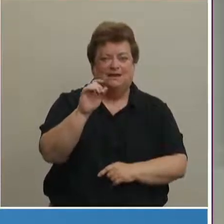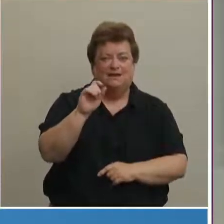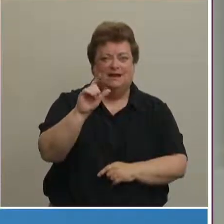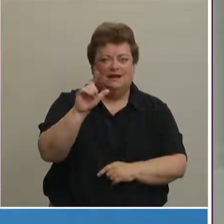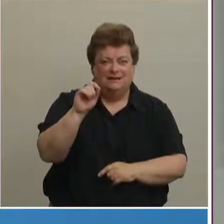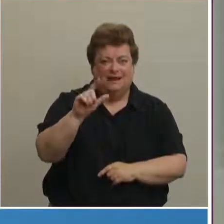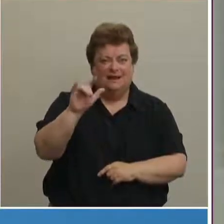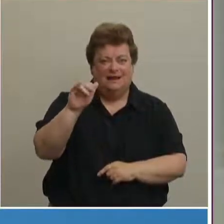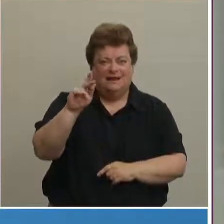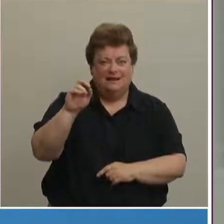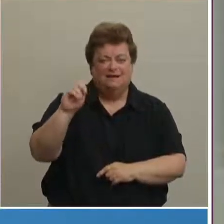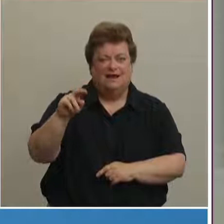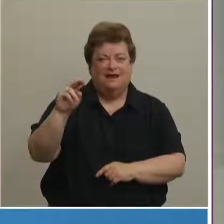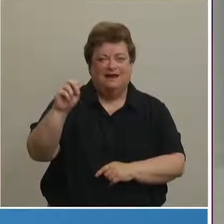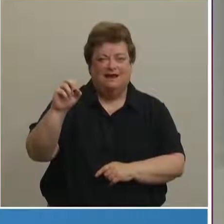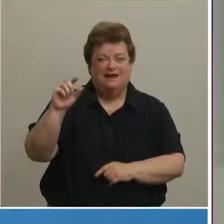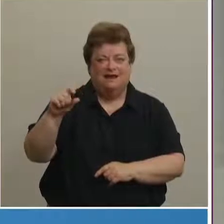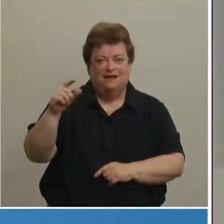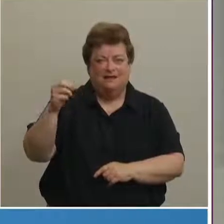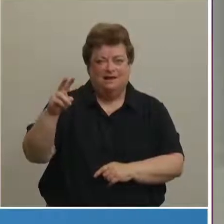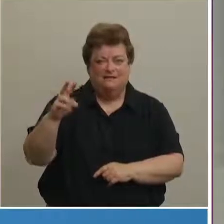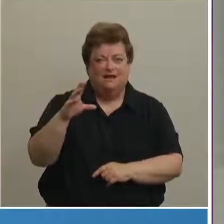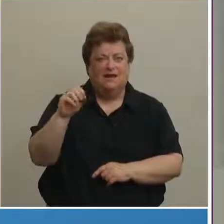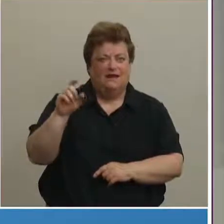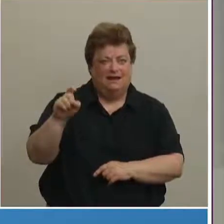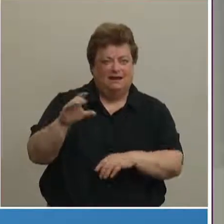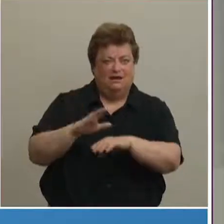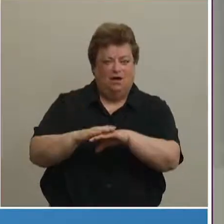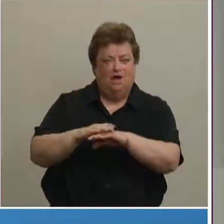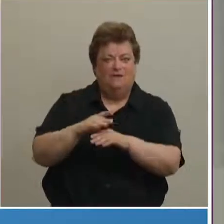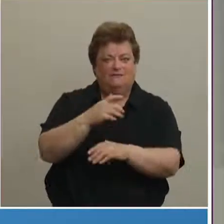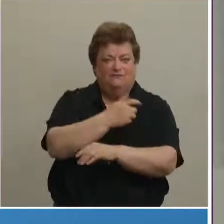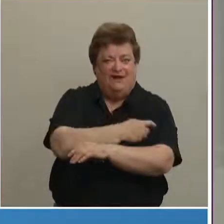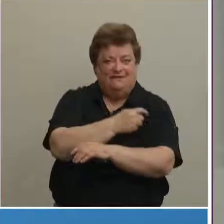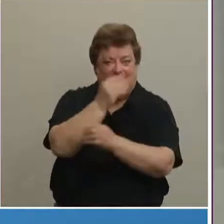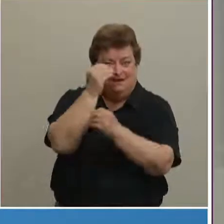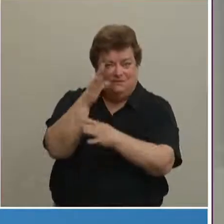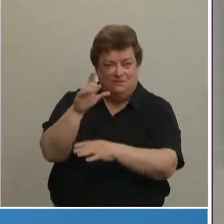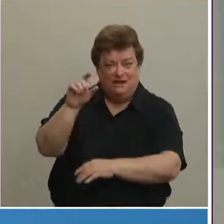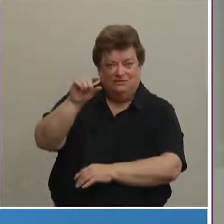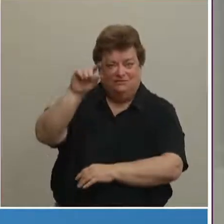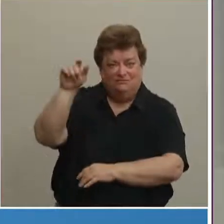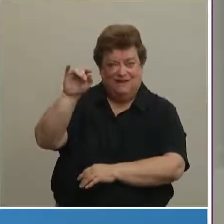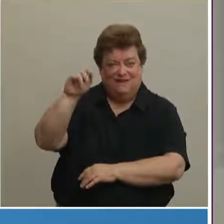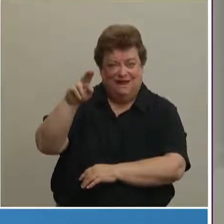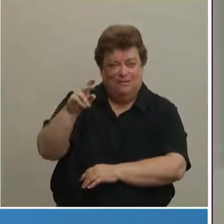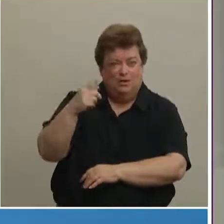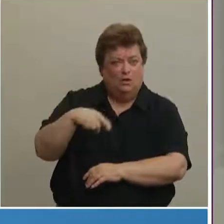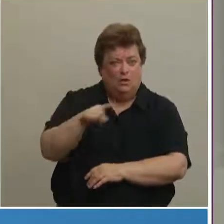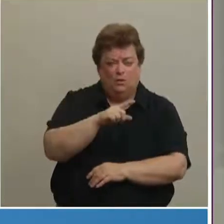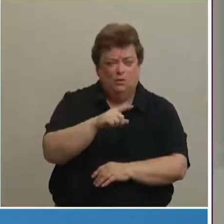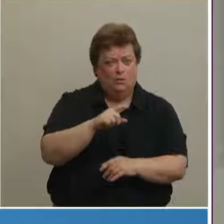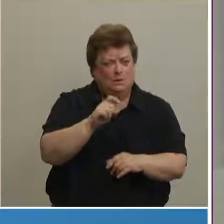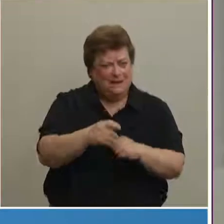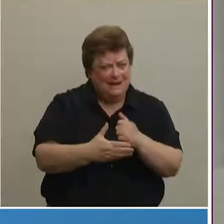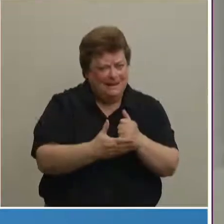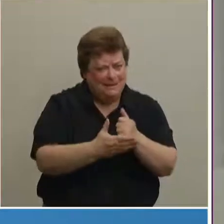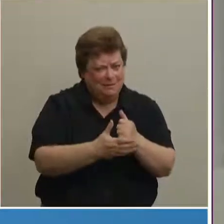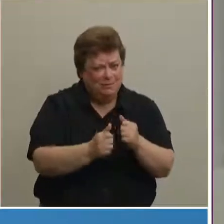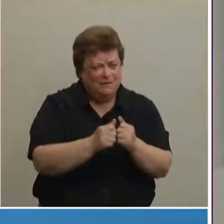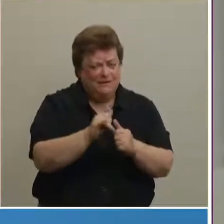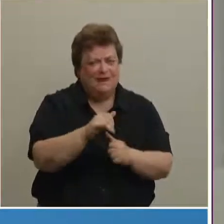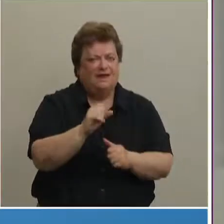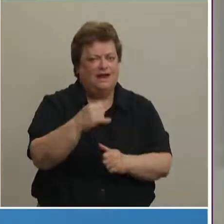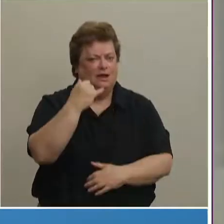covid19.lincoln.ne.gov, and clicking on the Vaccine Information tab. Those who don't have online access or who need assistance may call the